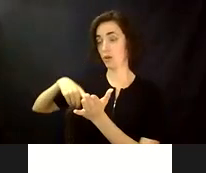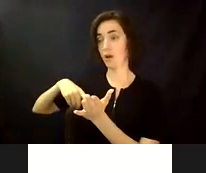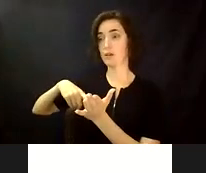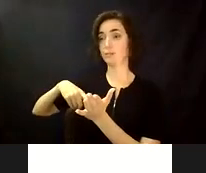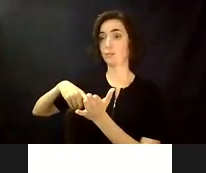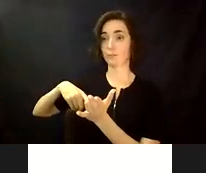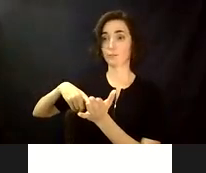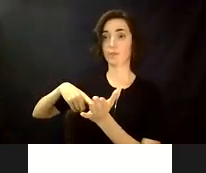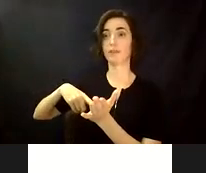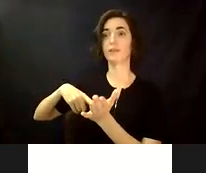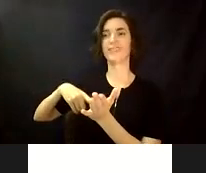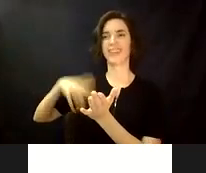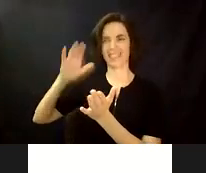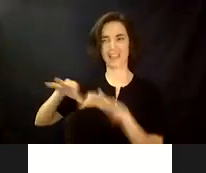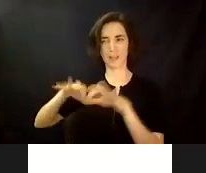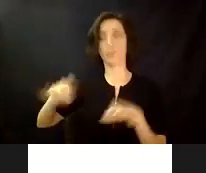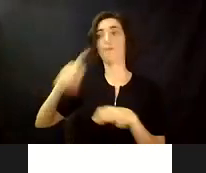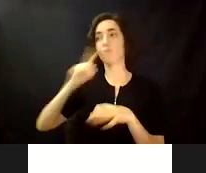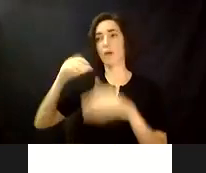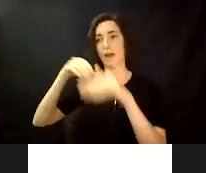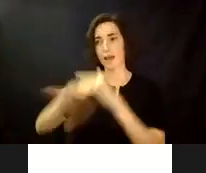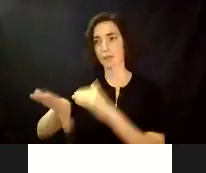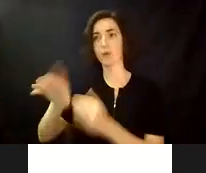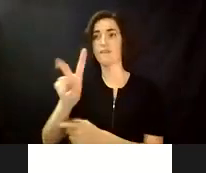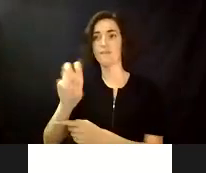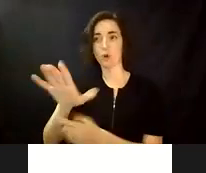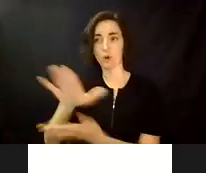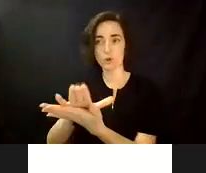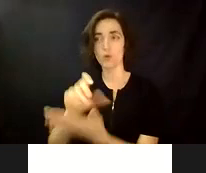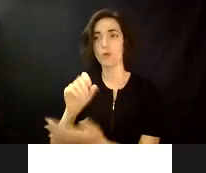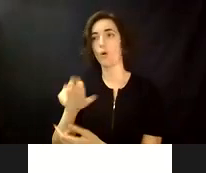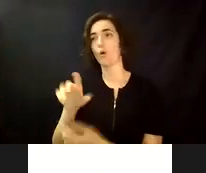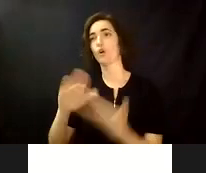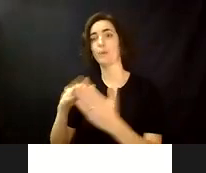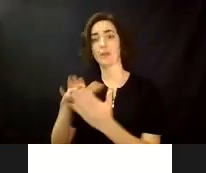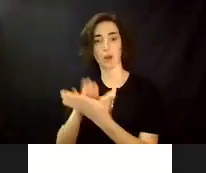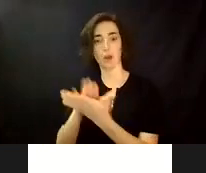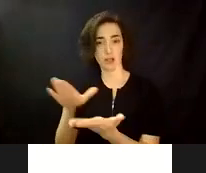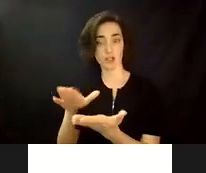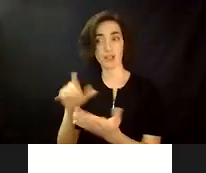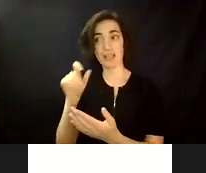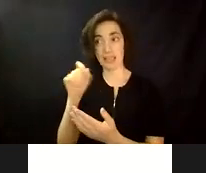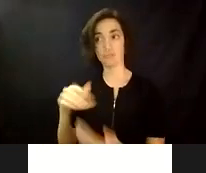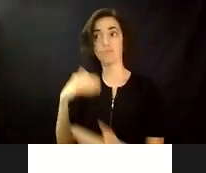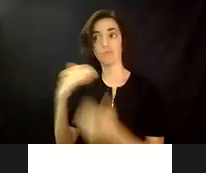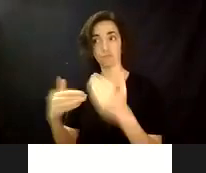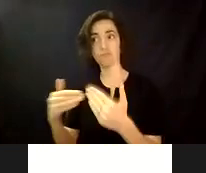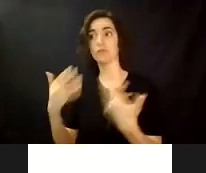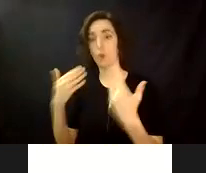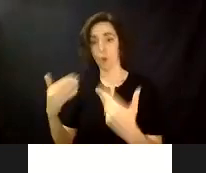the vocational or community college. If that is what they do, they can start there and then they can